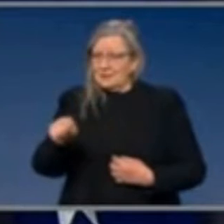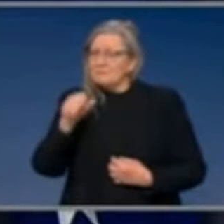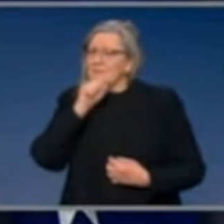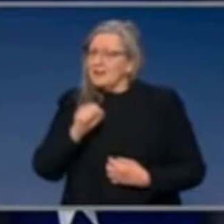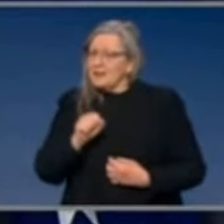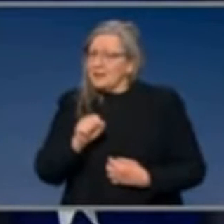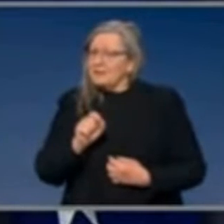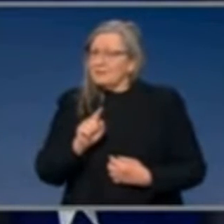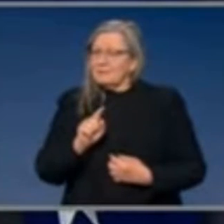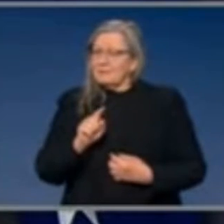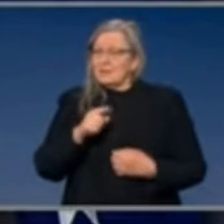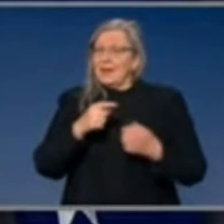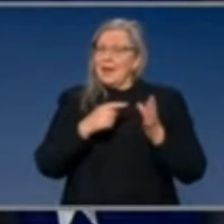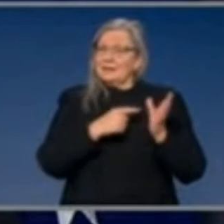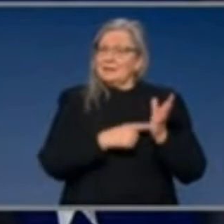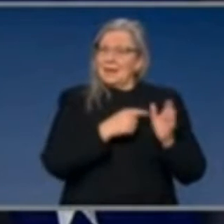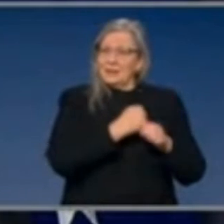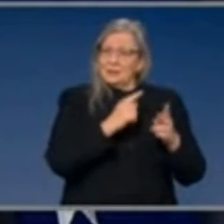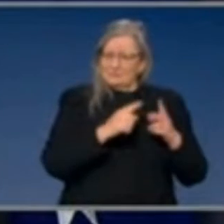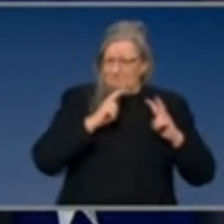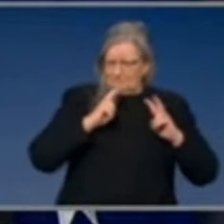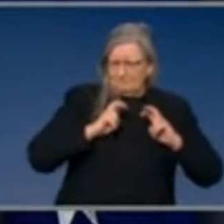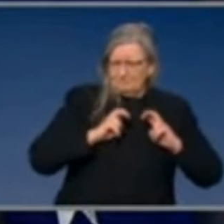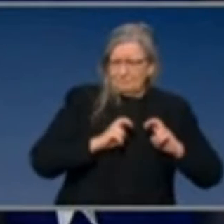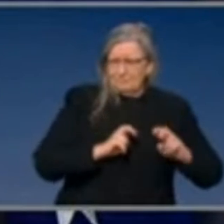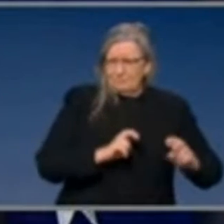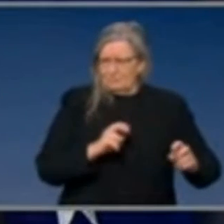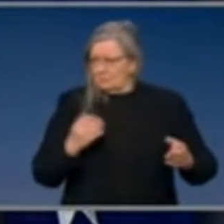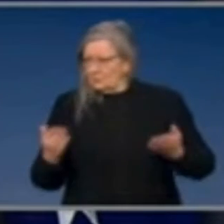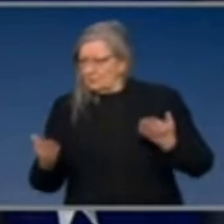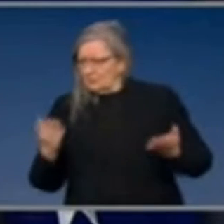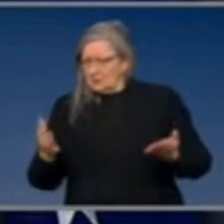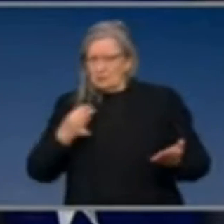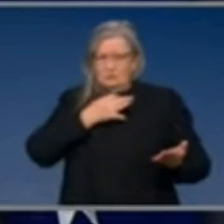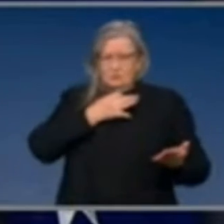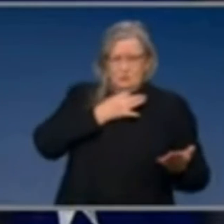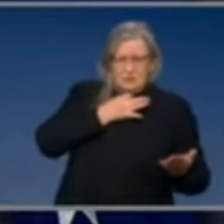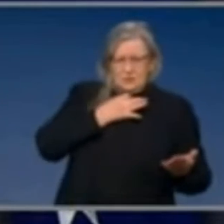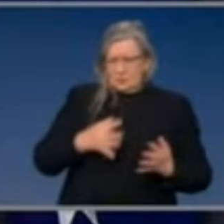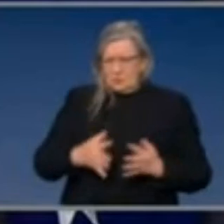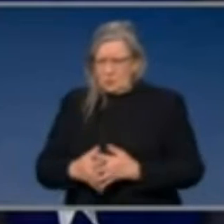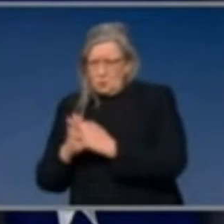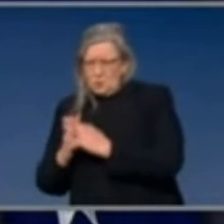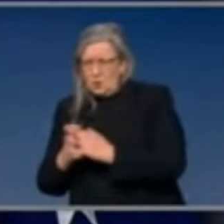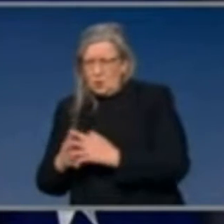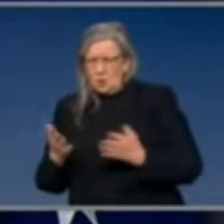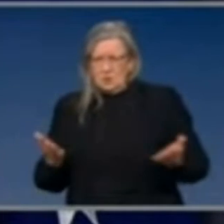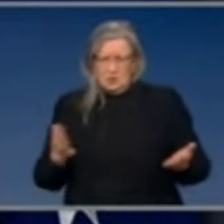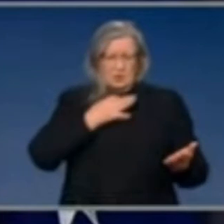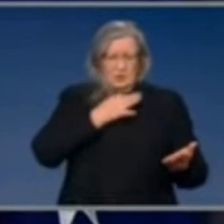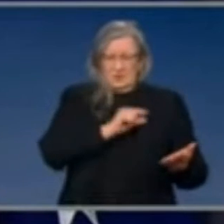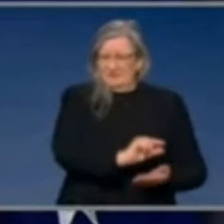risk and benefit, and has fallen on the side of benefit. And so we will push ahead based on that advice in rolling out